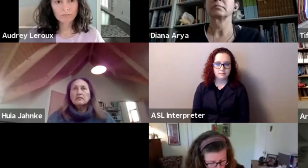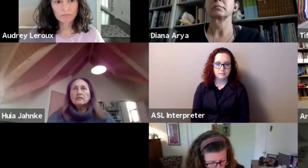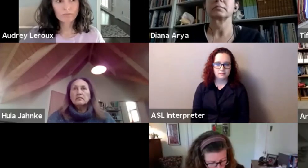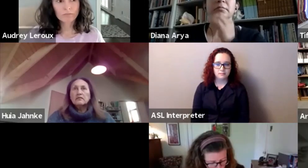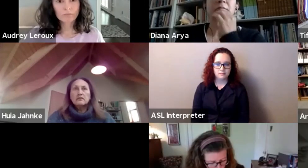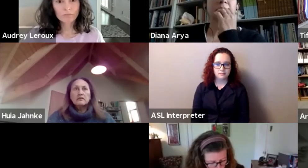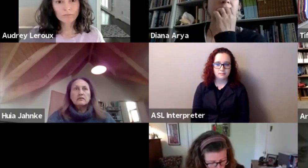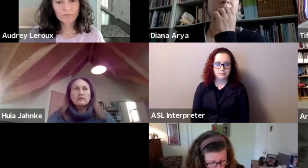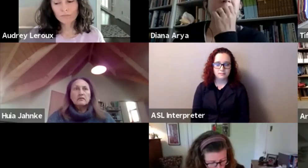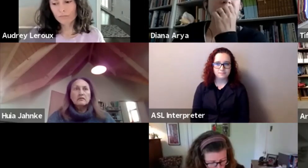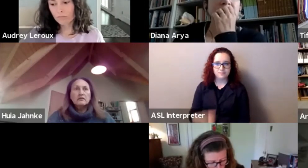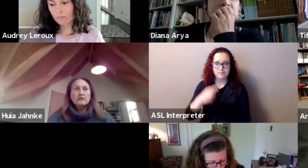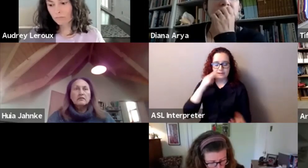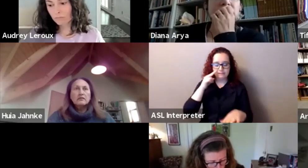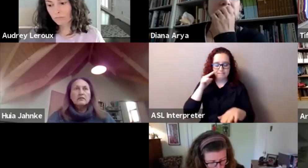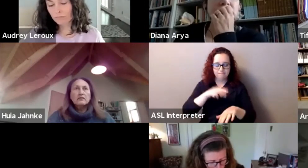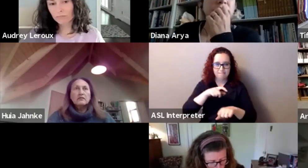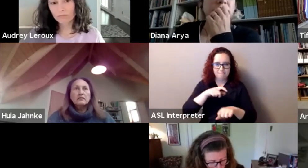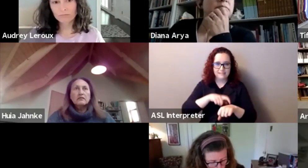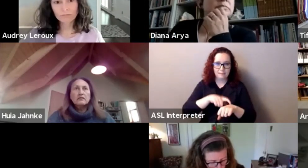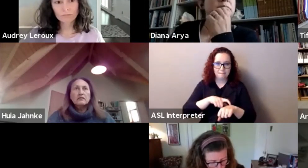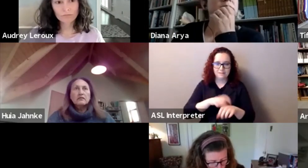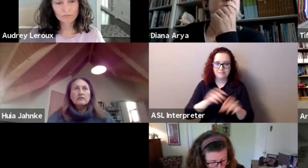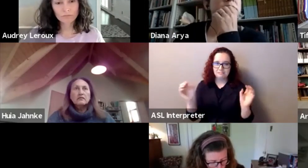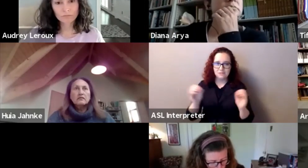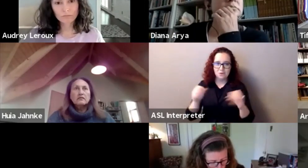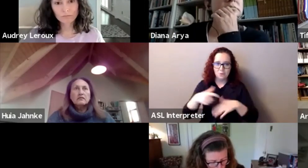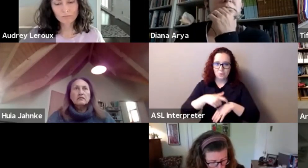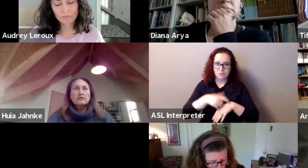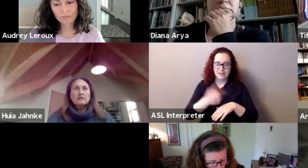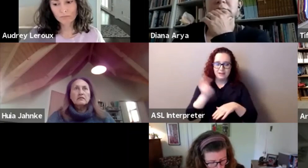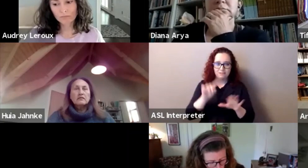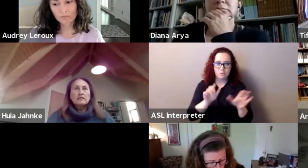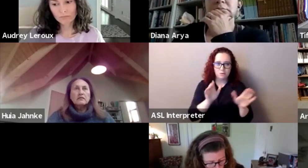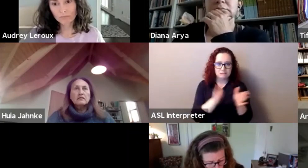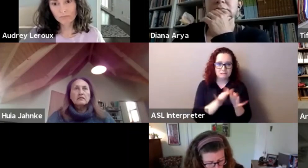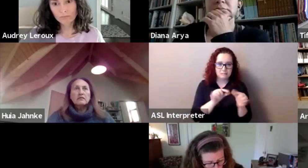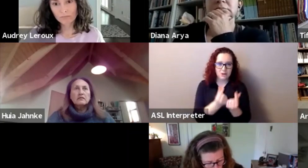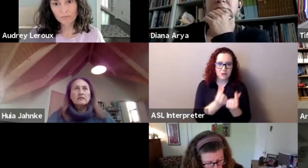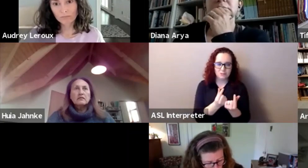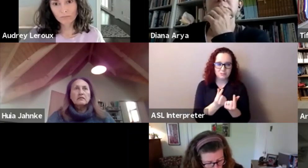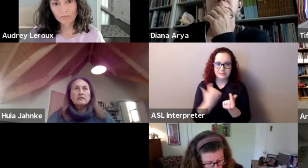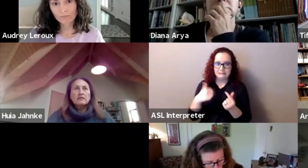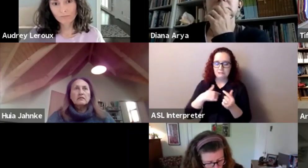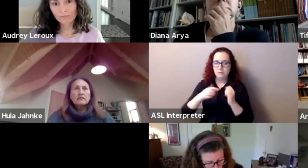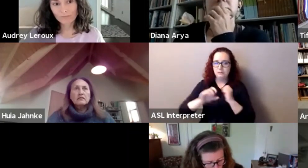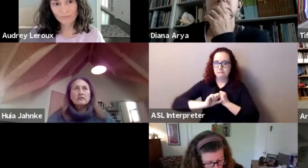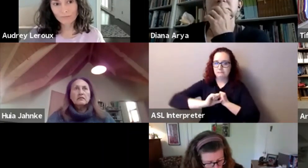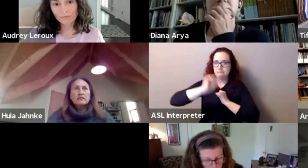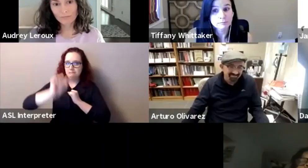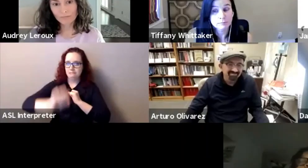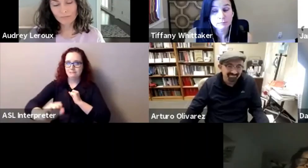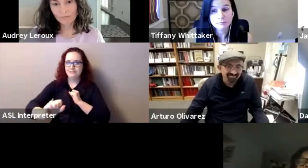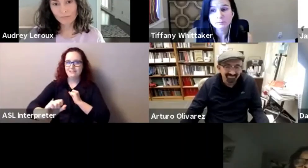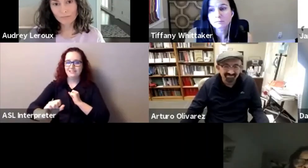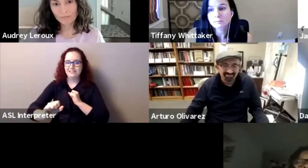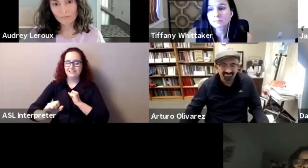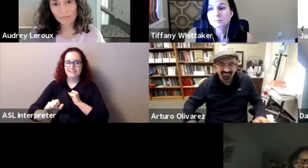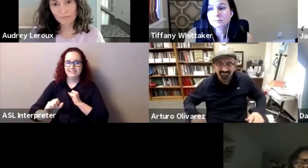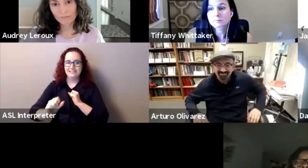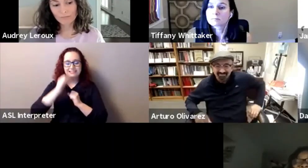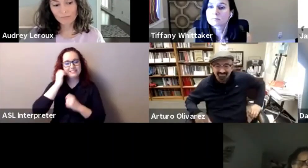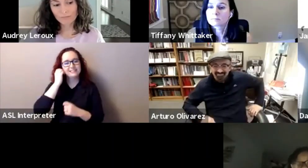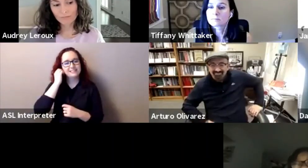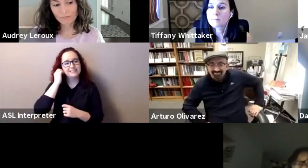I was just looking at the time, Nathan. I'm not sure that we have time for the small group breakouts. Yeah, we ran a little bit longer than we thought, and then we just stayed in the